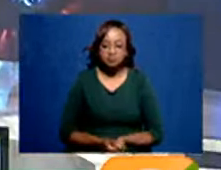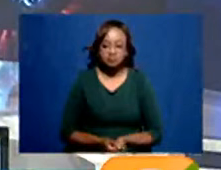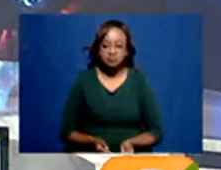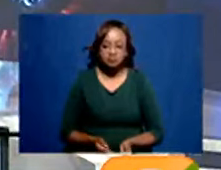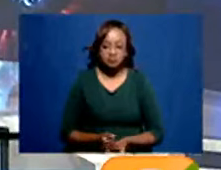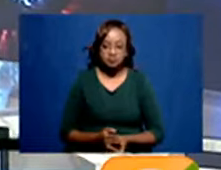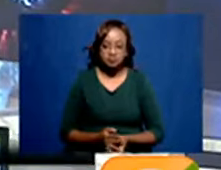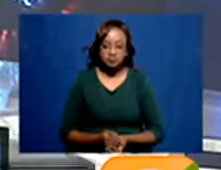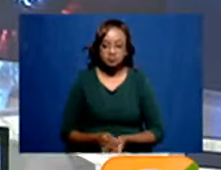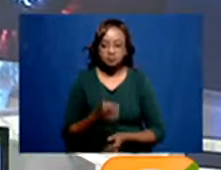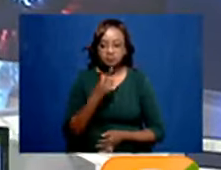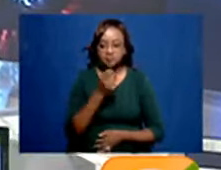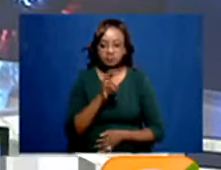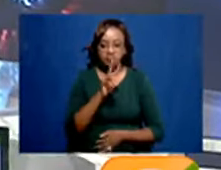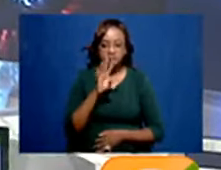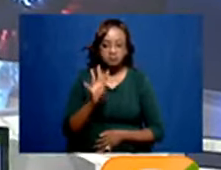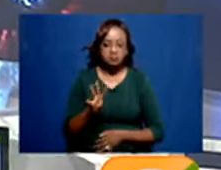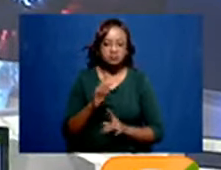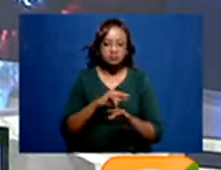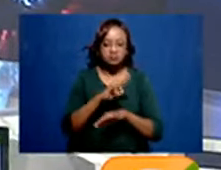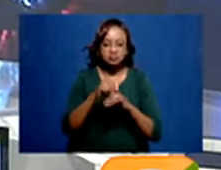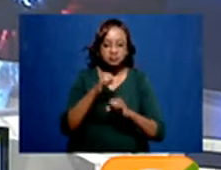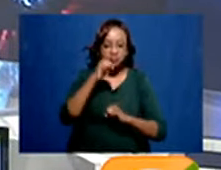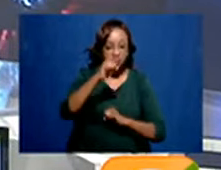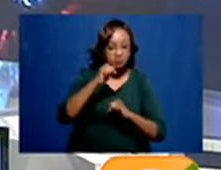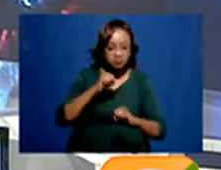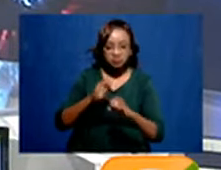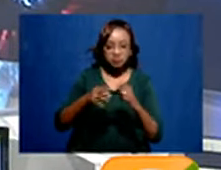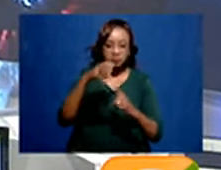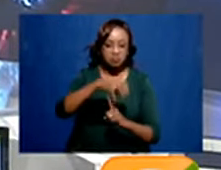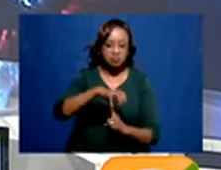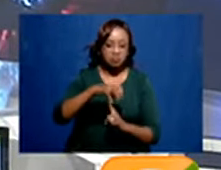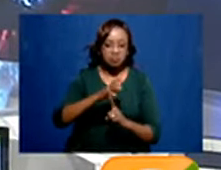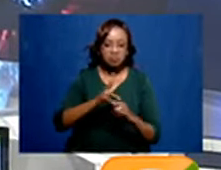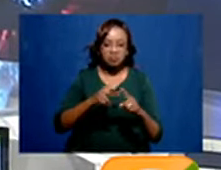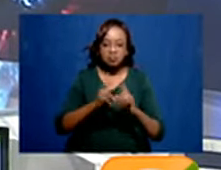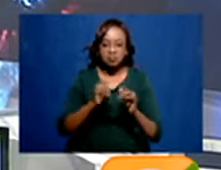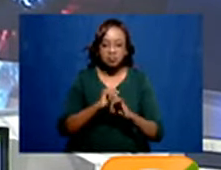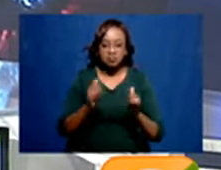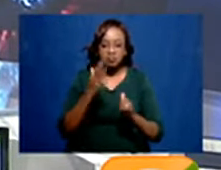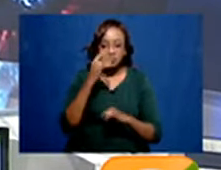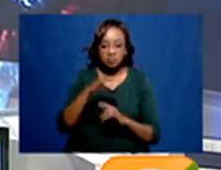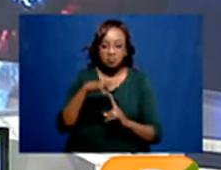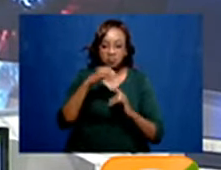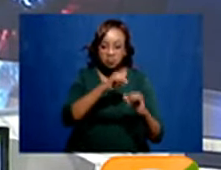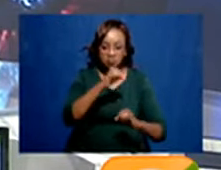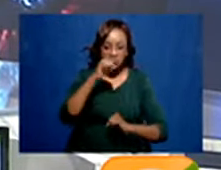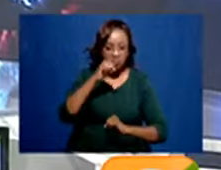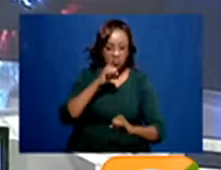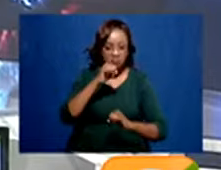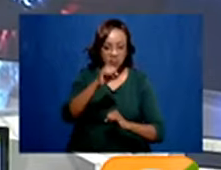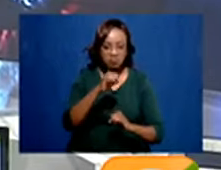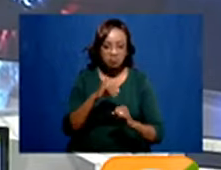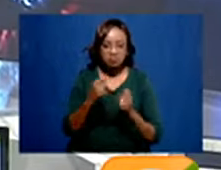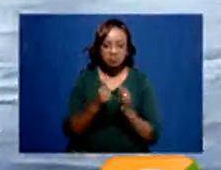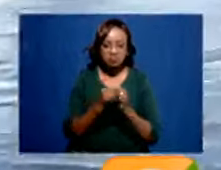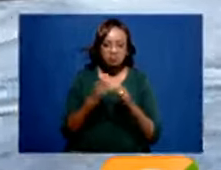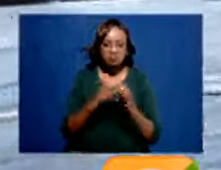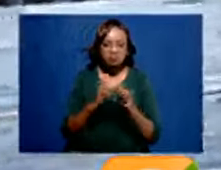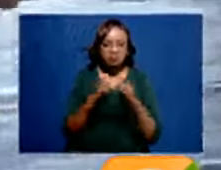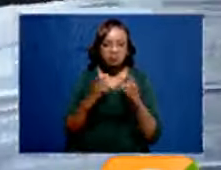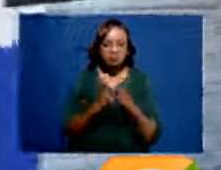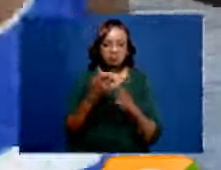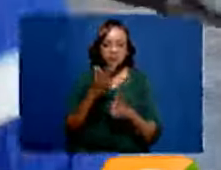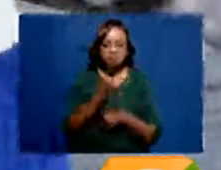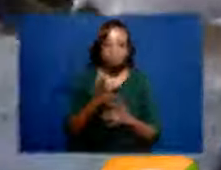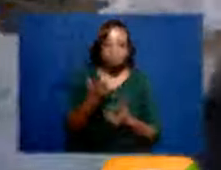The 2024 National Novices Boxing Championship got off to an explosive start with boxers from 18 teams in action at the Green